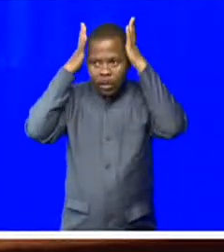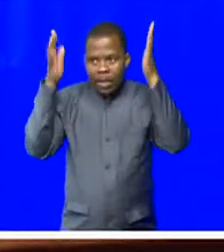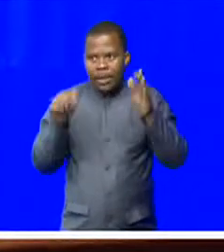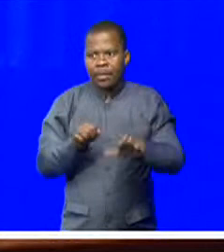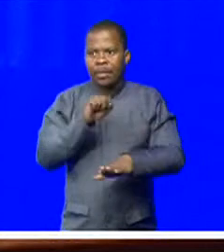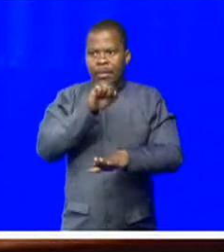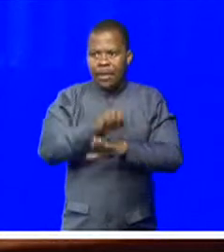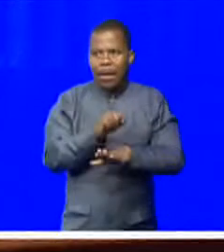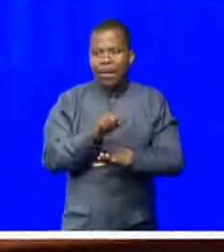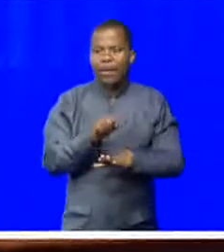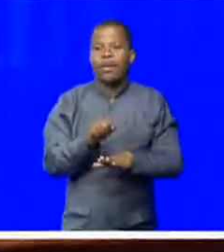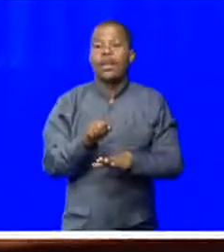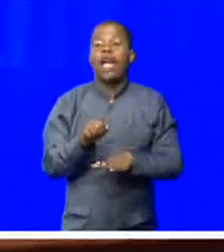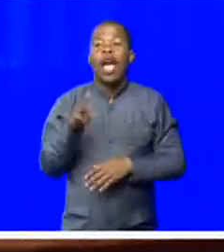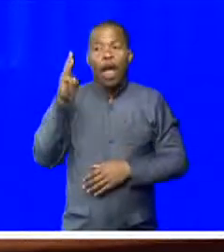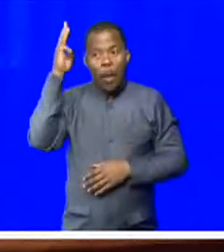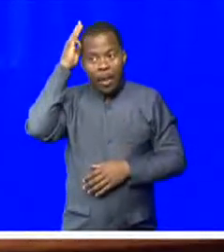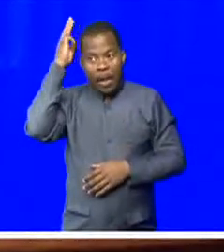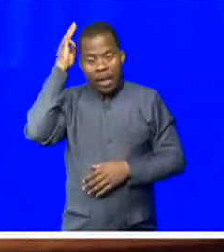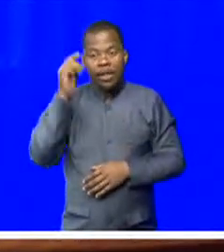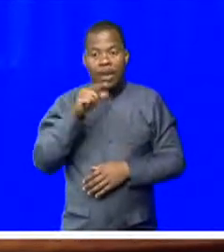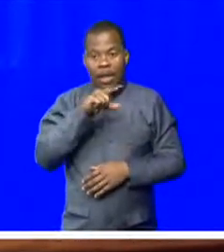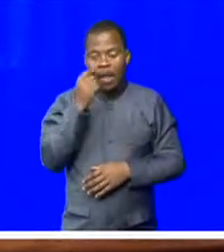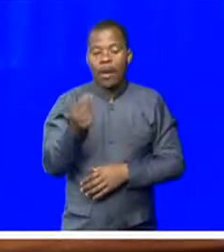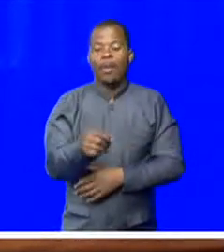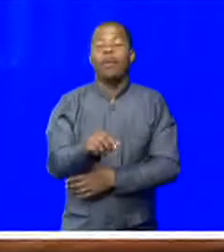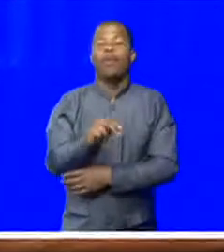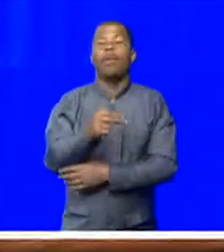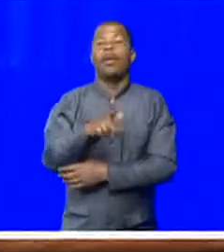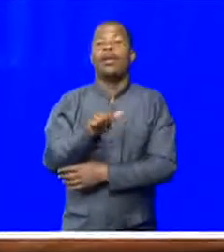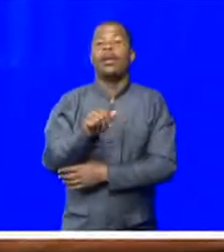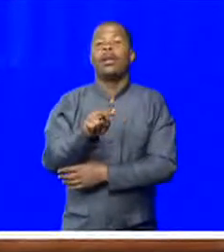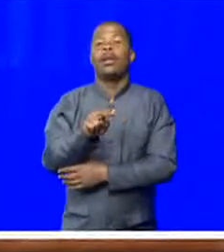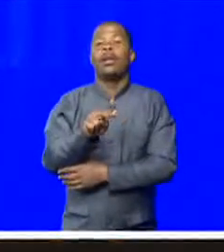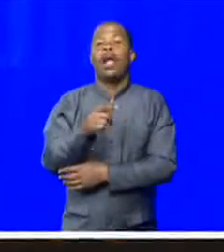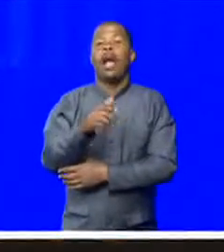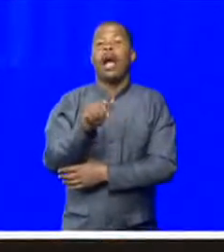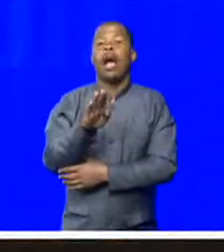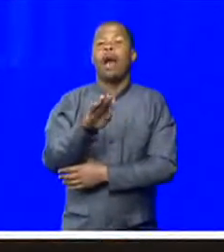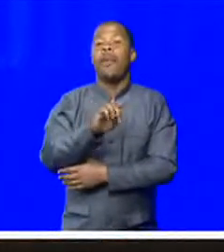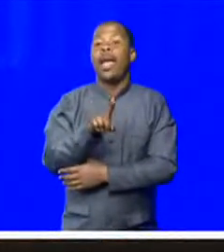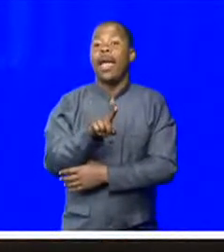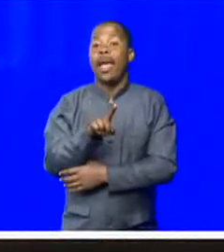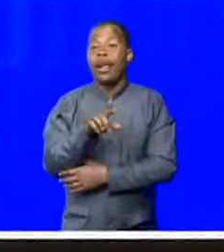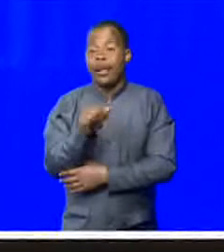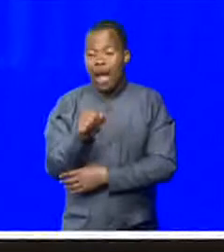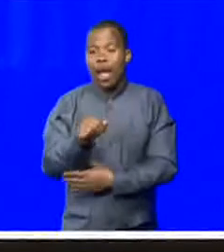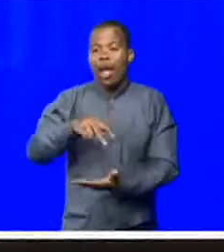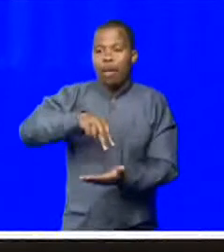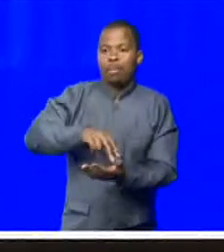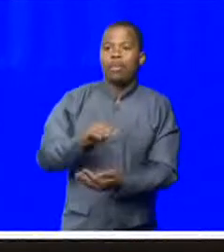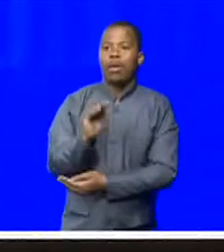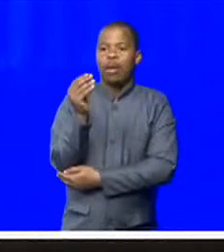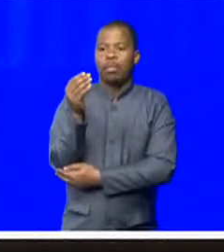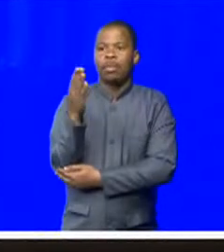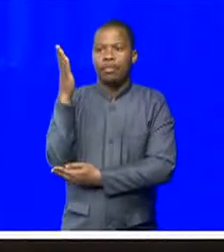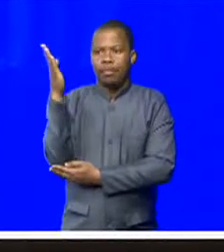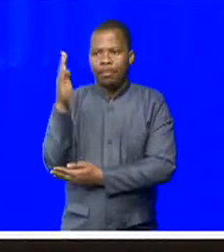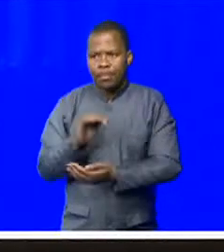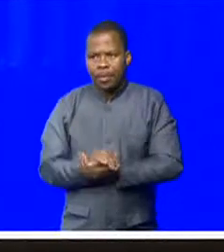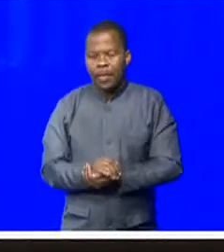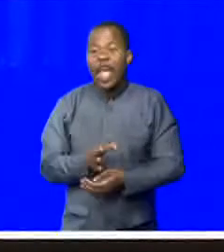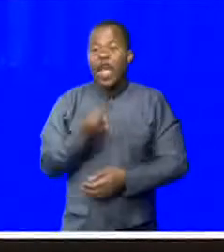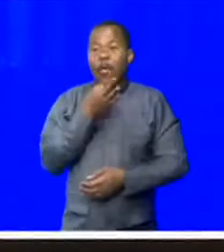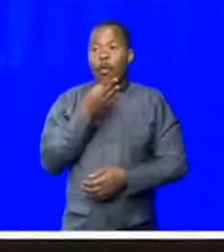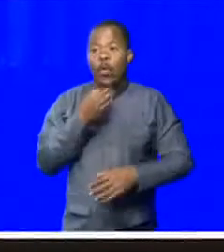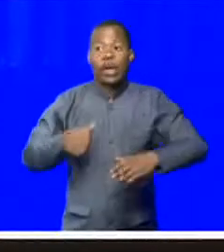Prince Langabeza said a country's success lies on the development of the youth. Kanzilive ngabe liqhubani nangabe aliqhubi